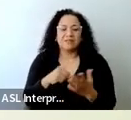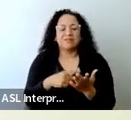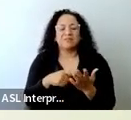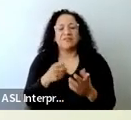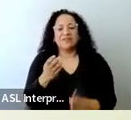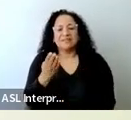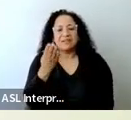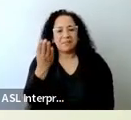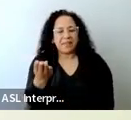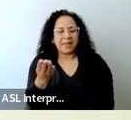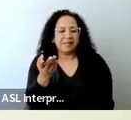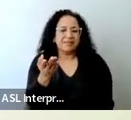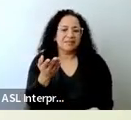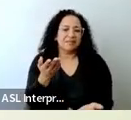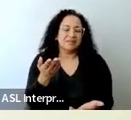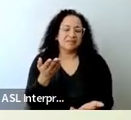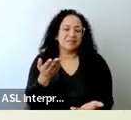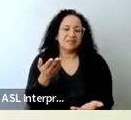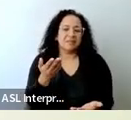submit